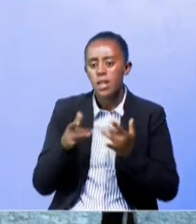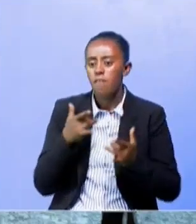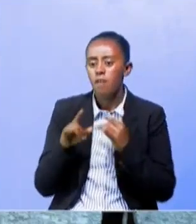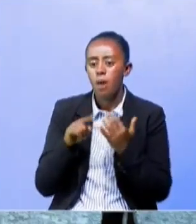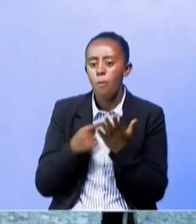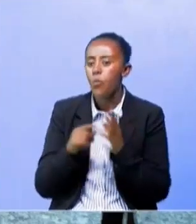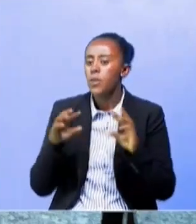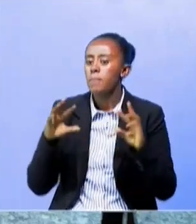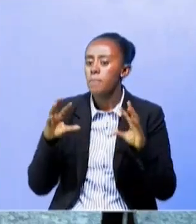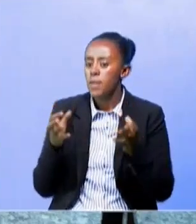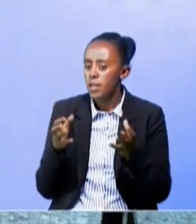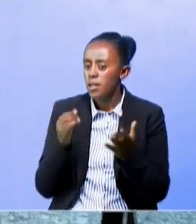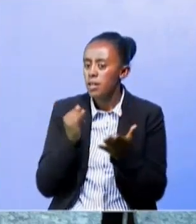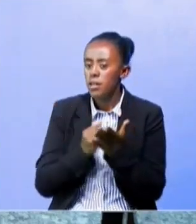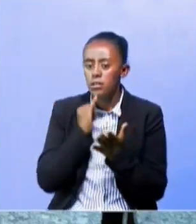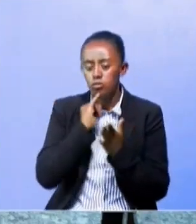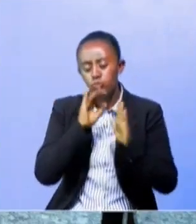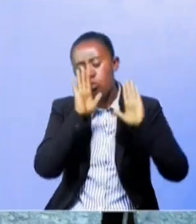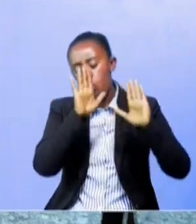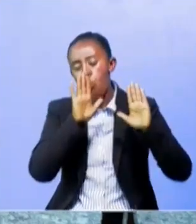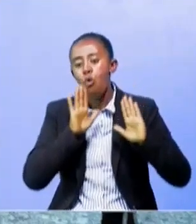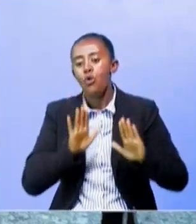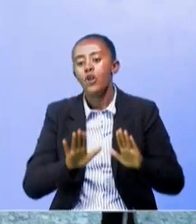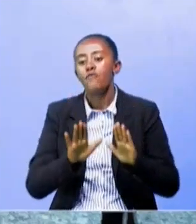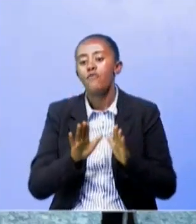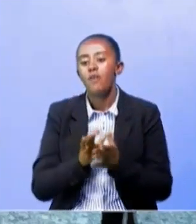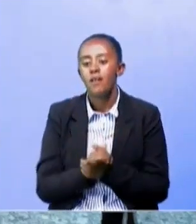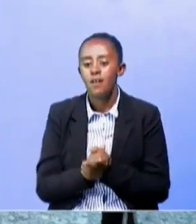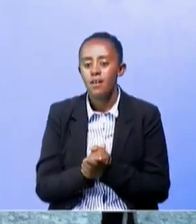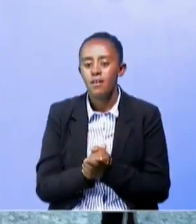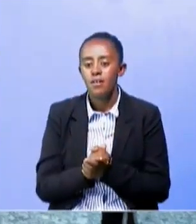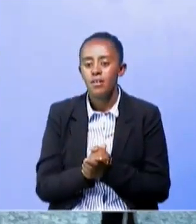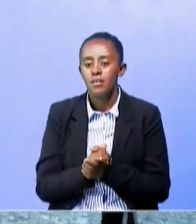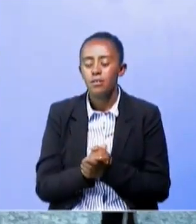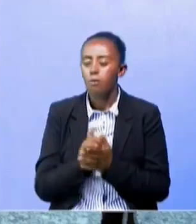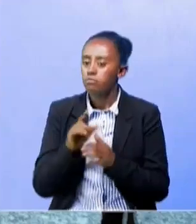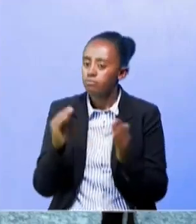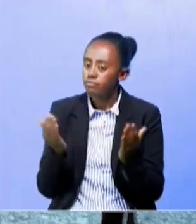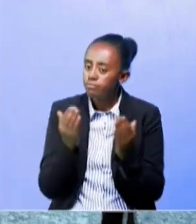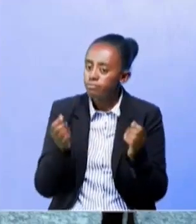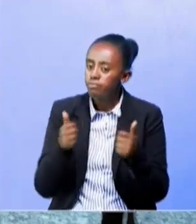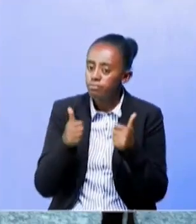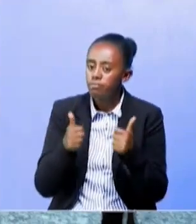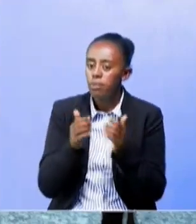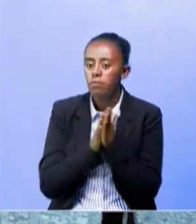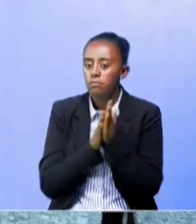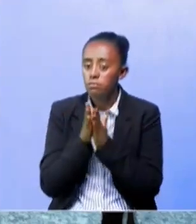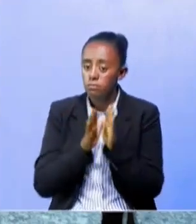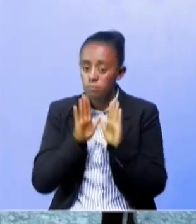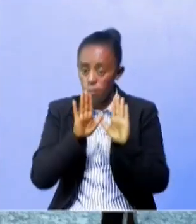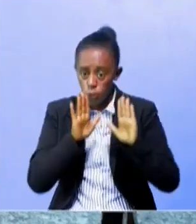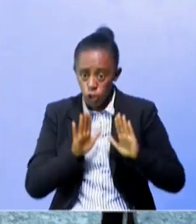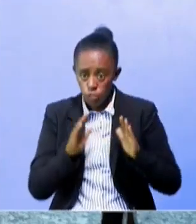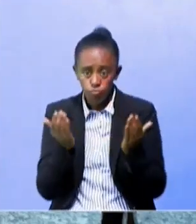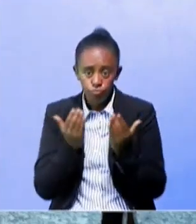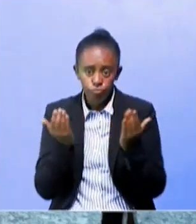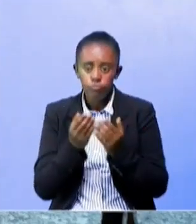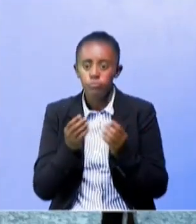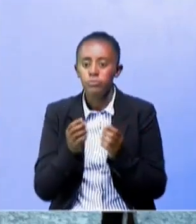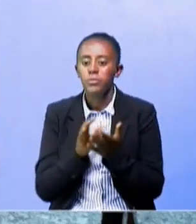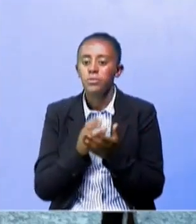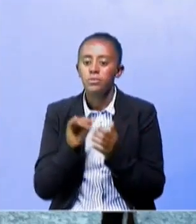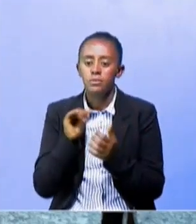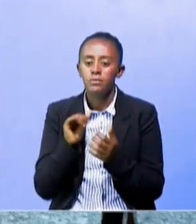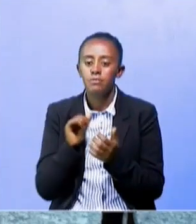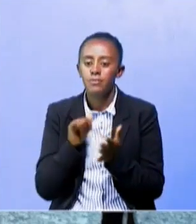the media. It is wonderful. They are appreciated. Very interesting one. Appreciation, that's good. Yeah, that's interesting